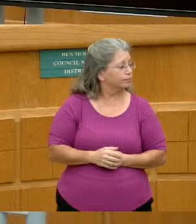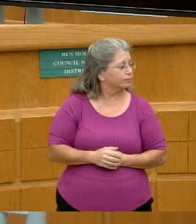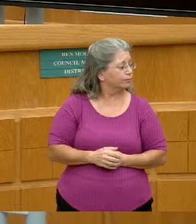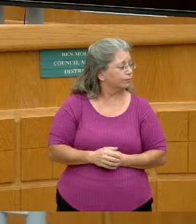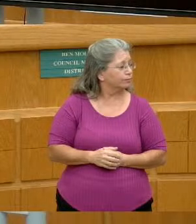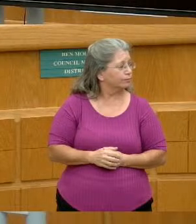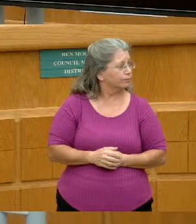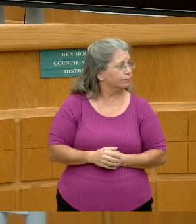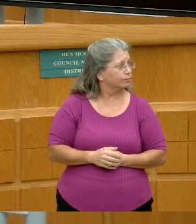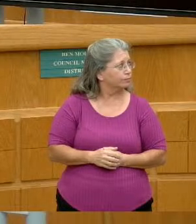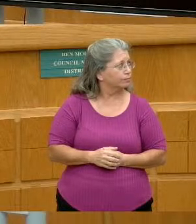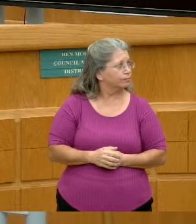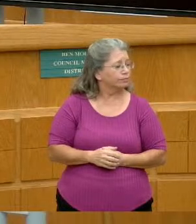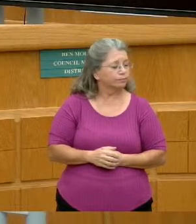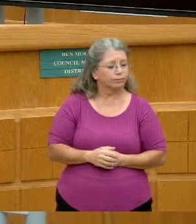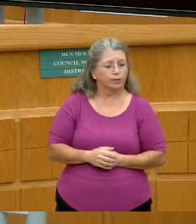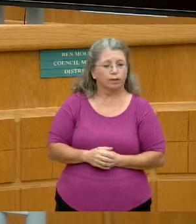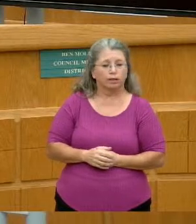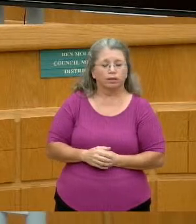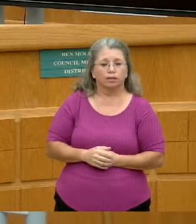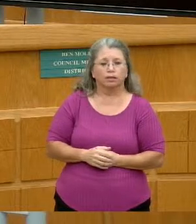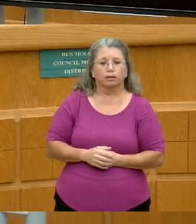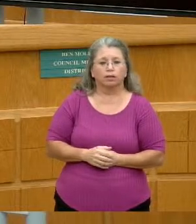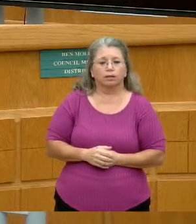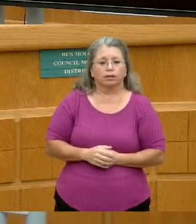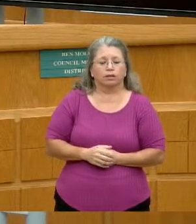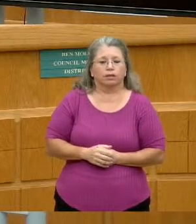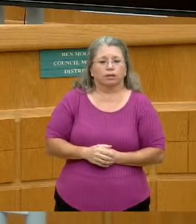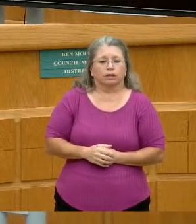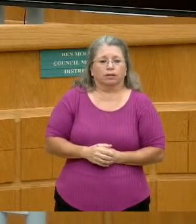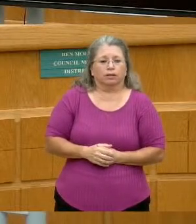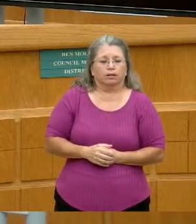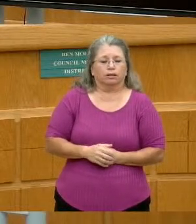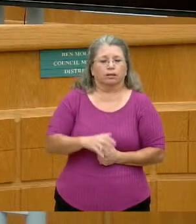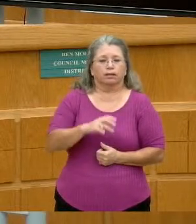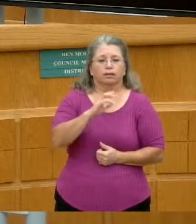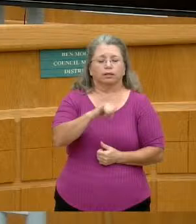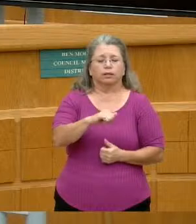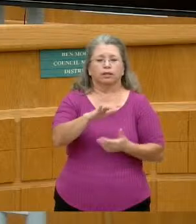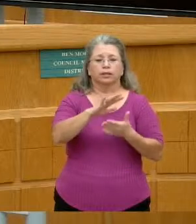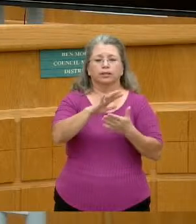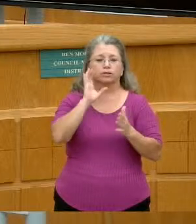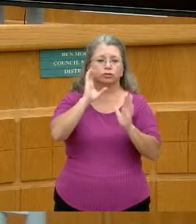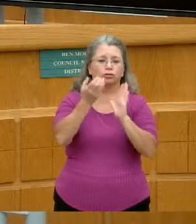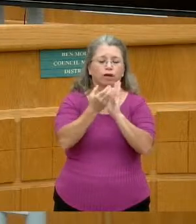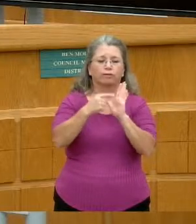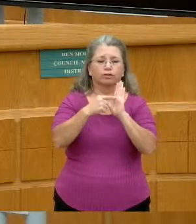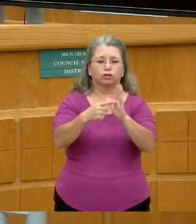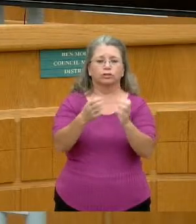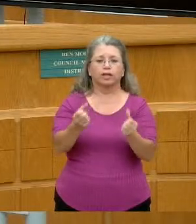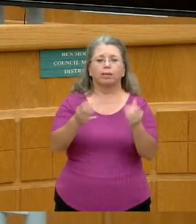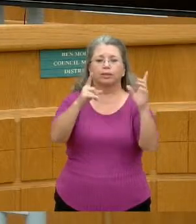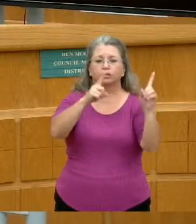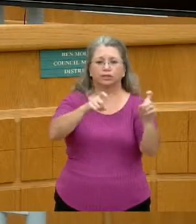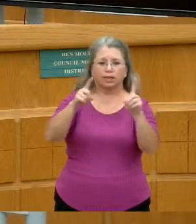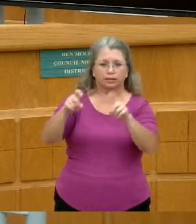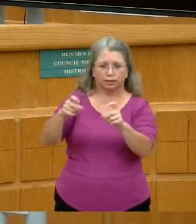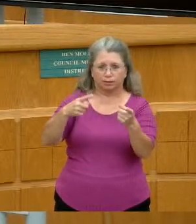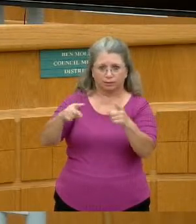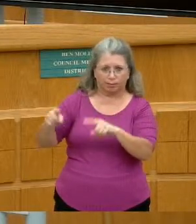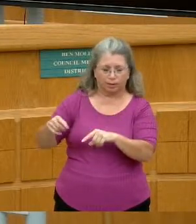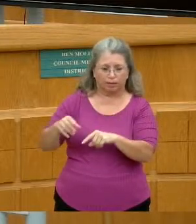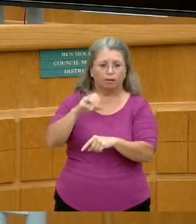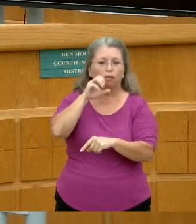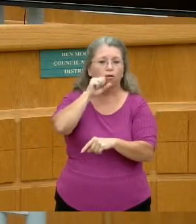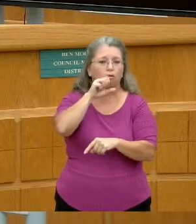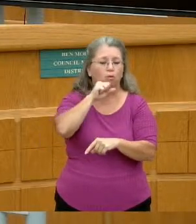So switching gears, this is a graph that shows you how much testing is being done. And the orange